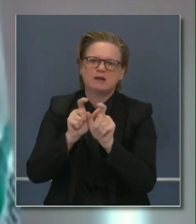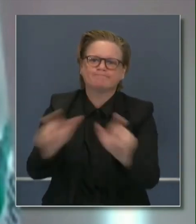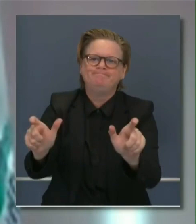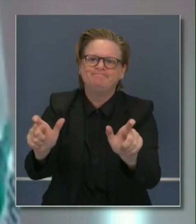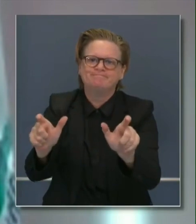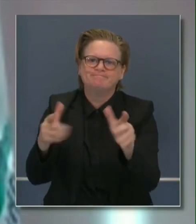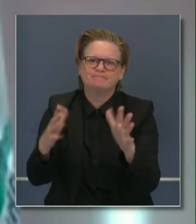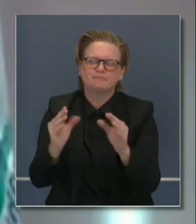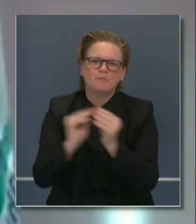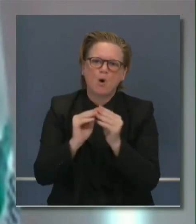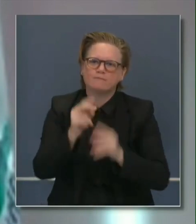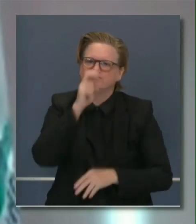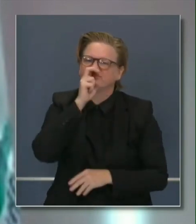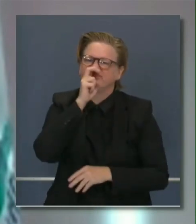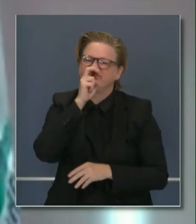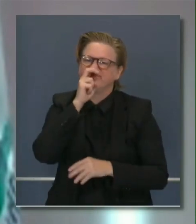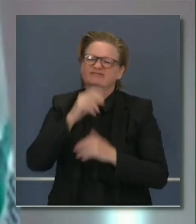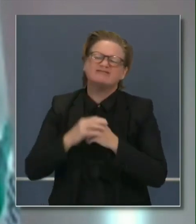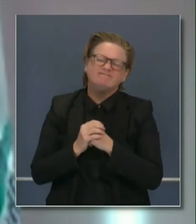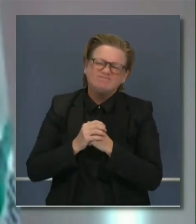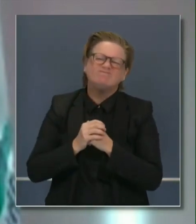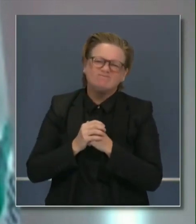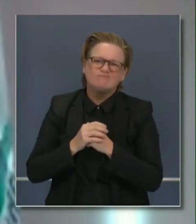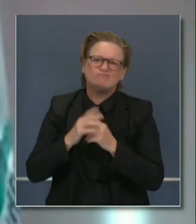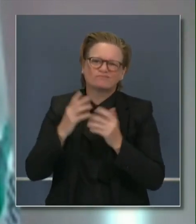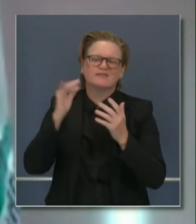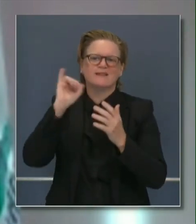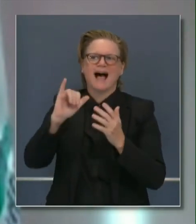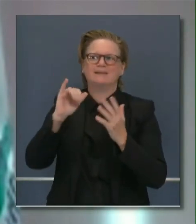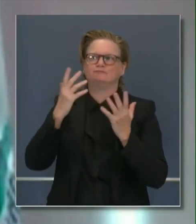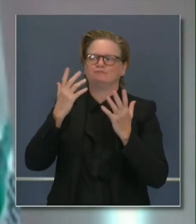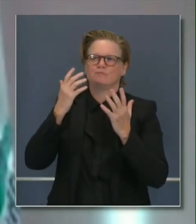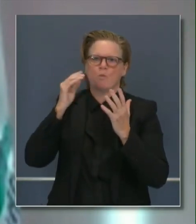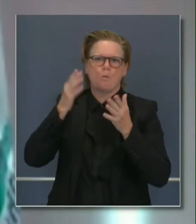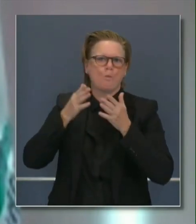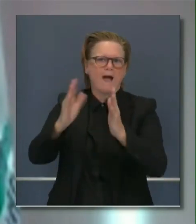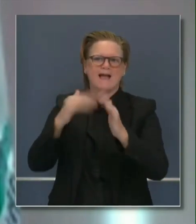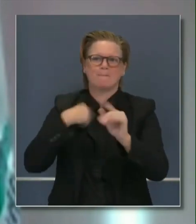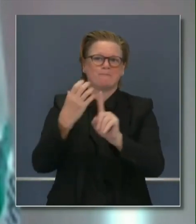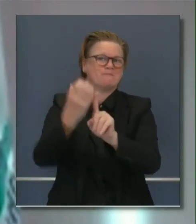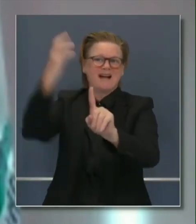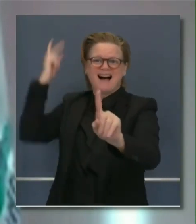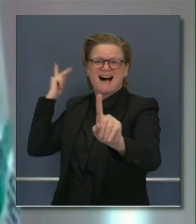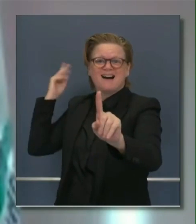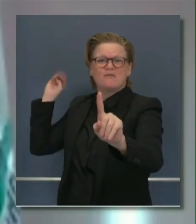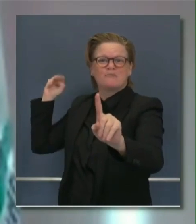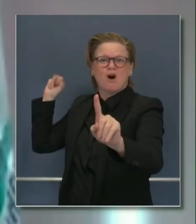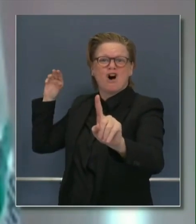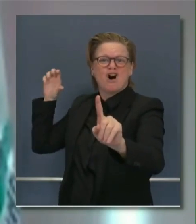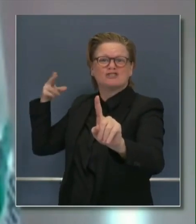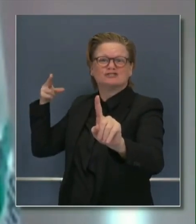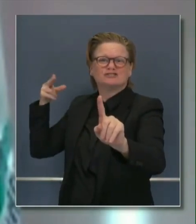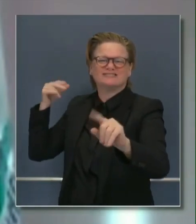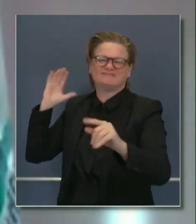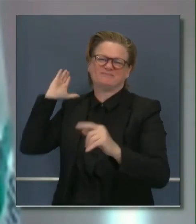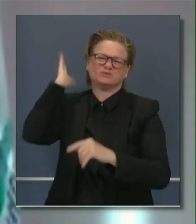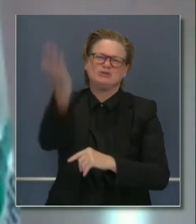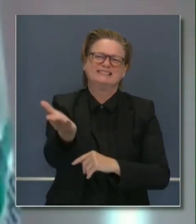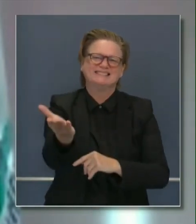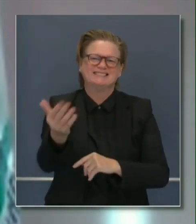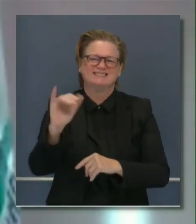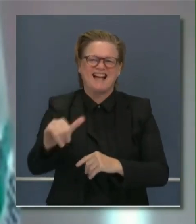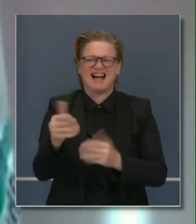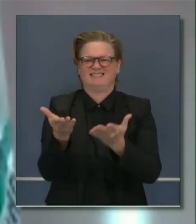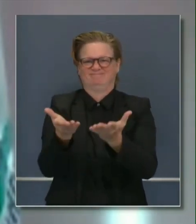reduced mixing is what we achieve. We know that it's not going to be easy, even with this new regional stay-at-home